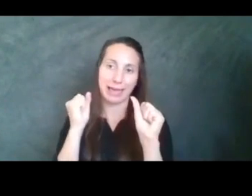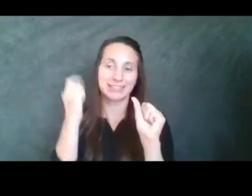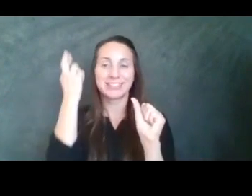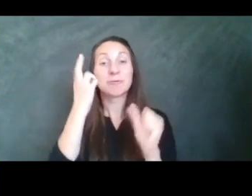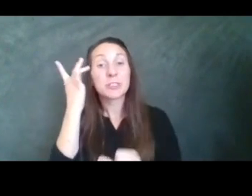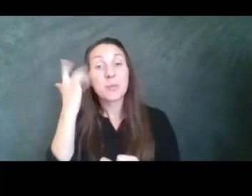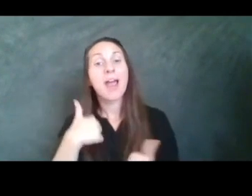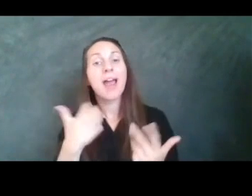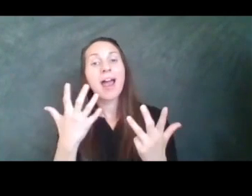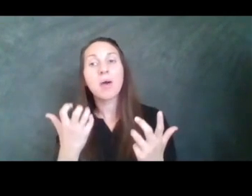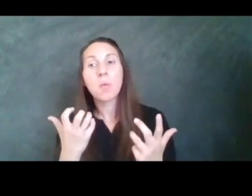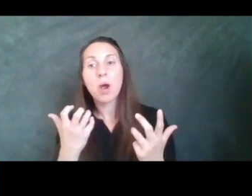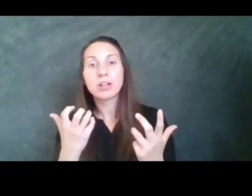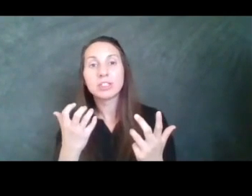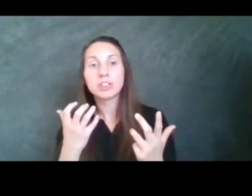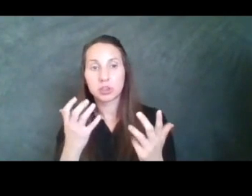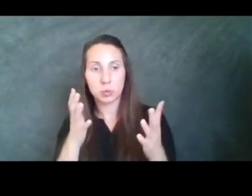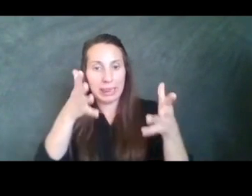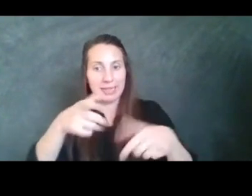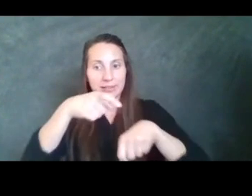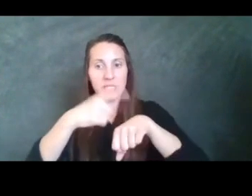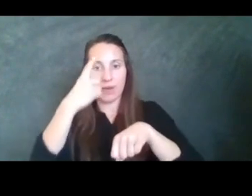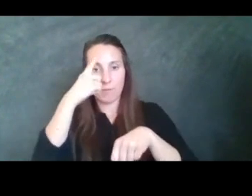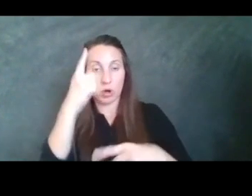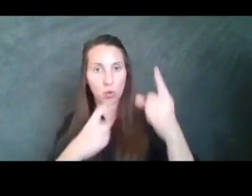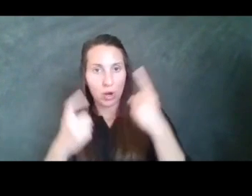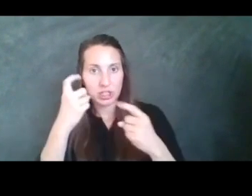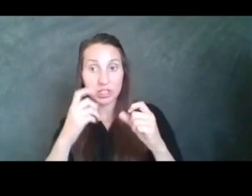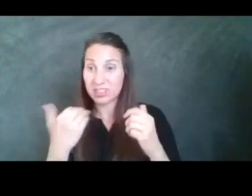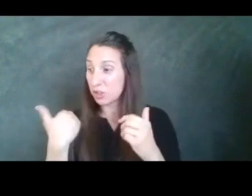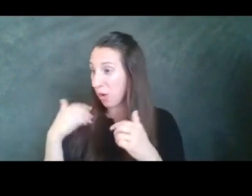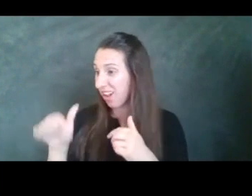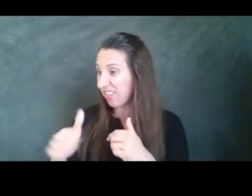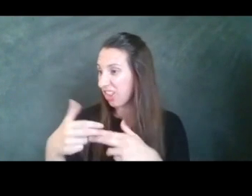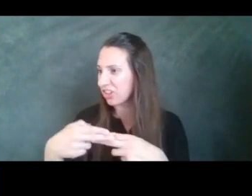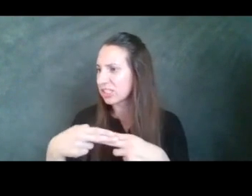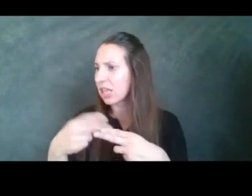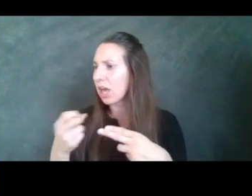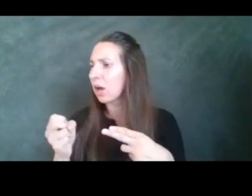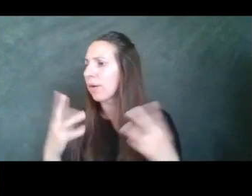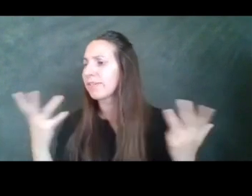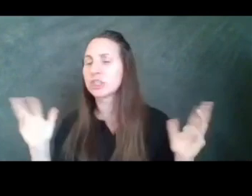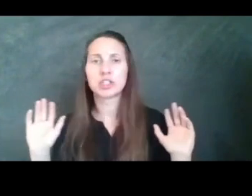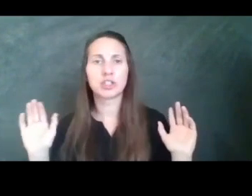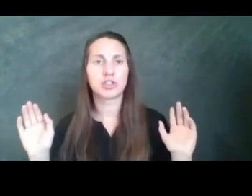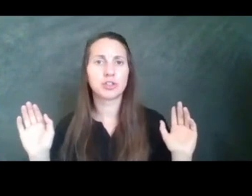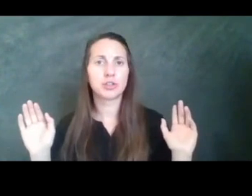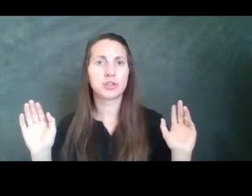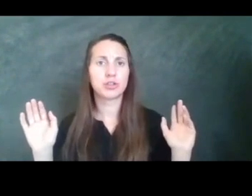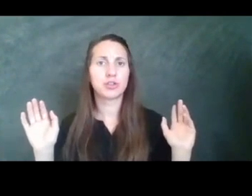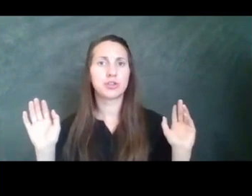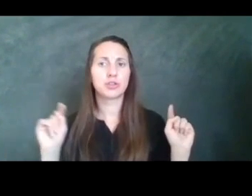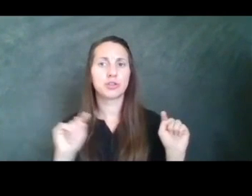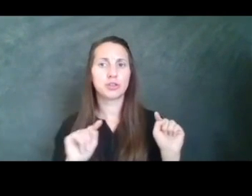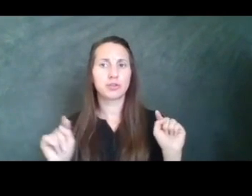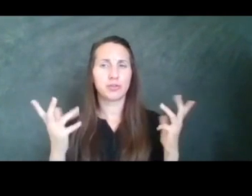leave time for questions. Do I have another slide here, or did I go through all 5 things?